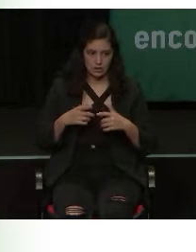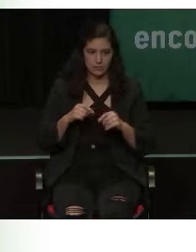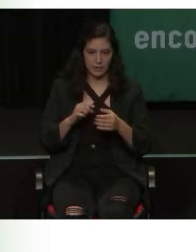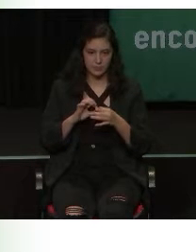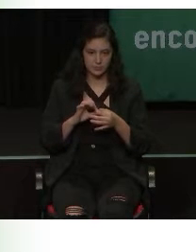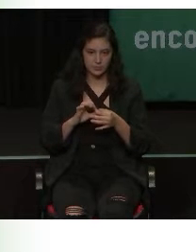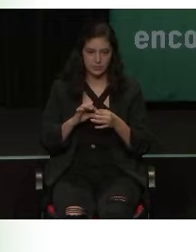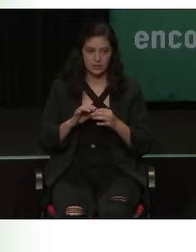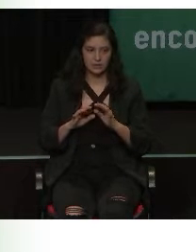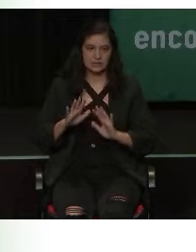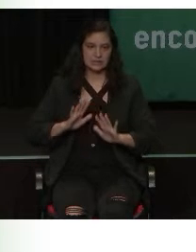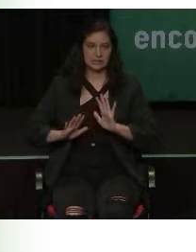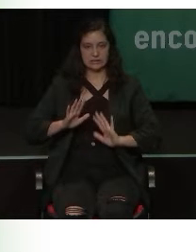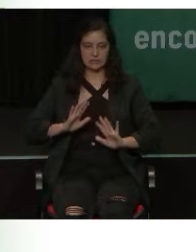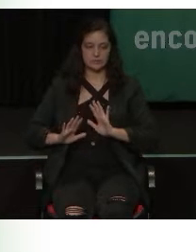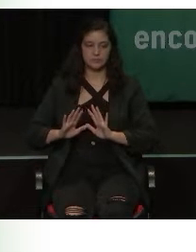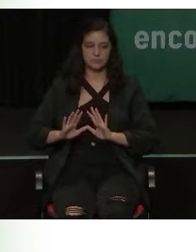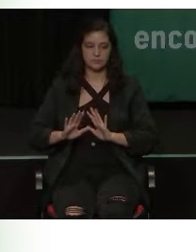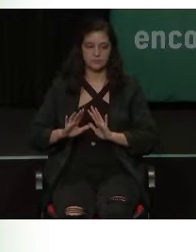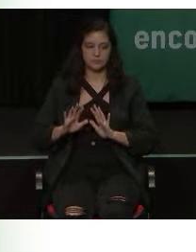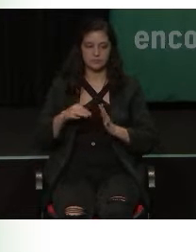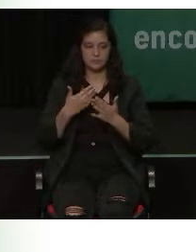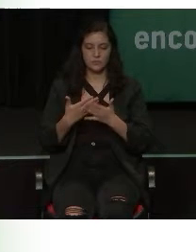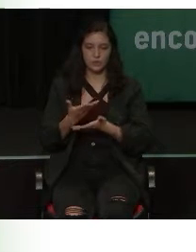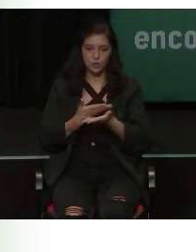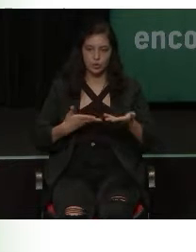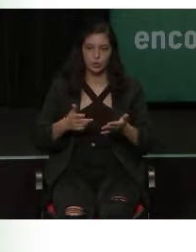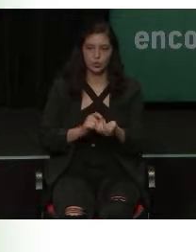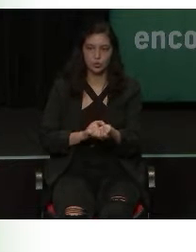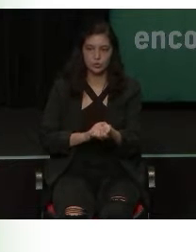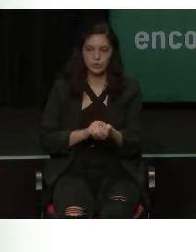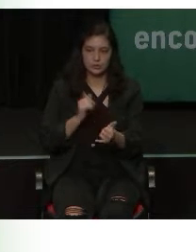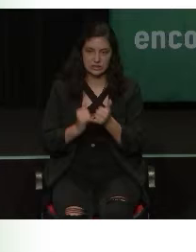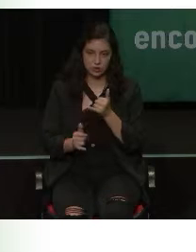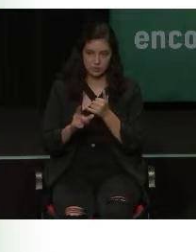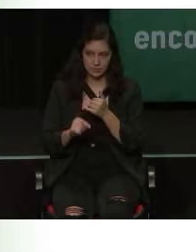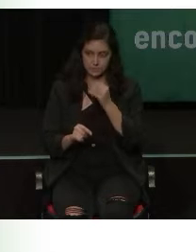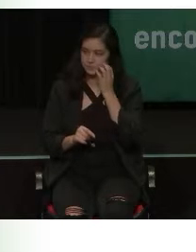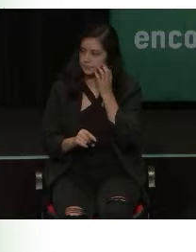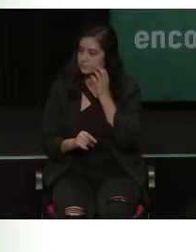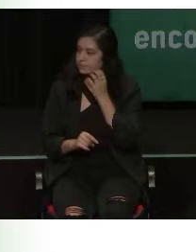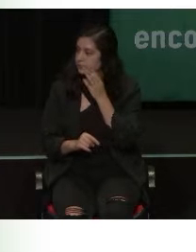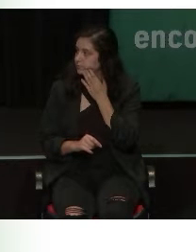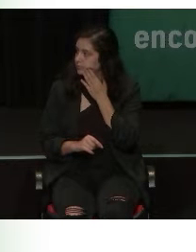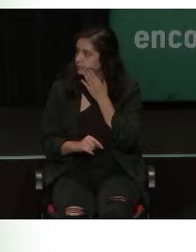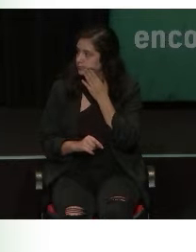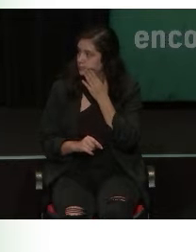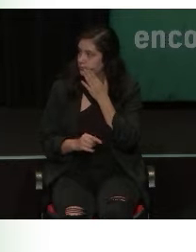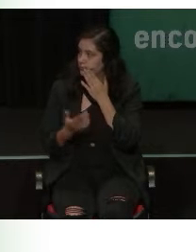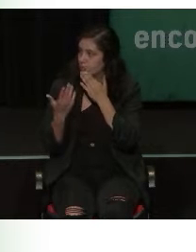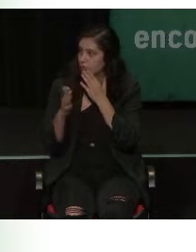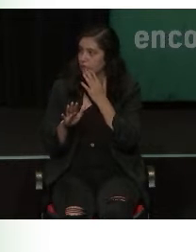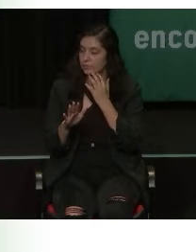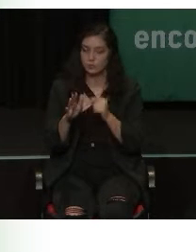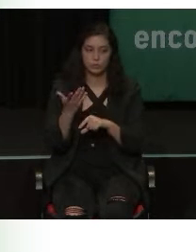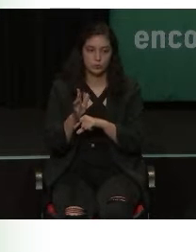with insecure attachment and avoidant attachment are more involved in risky behaviors.